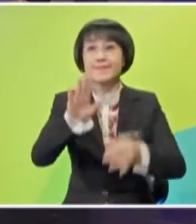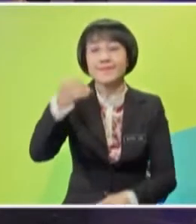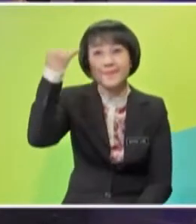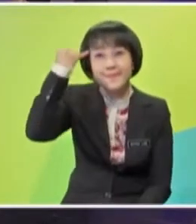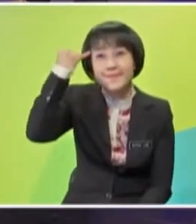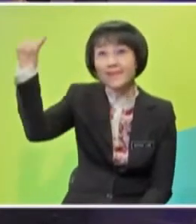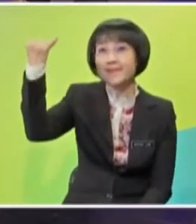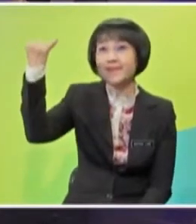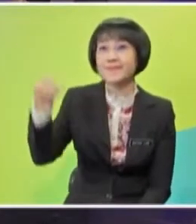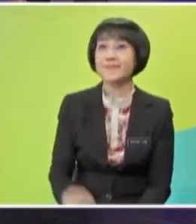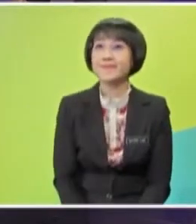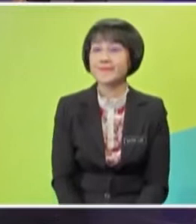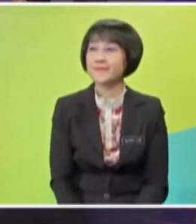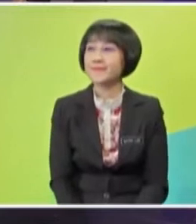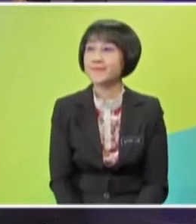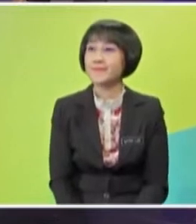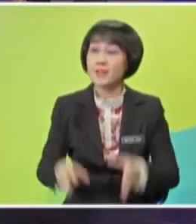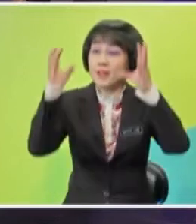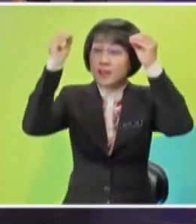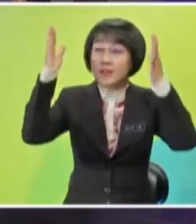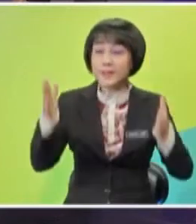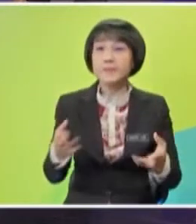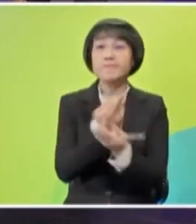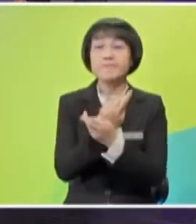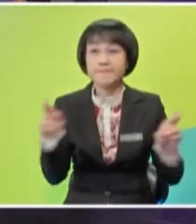very good idea, and also teachers need to be